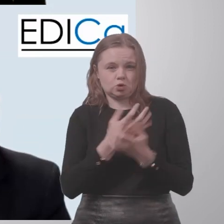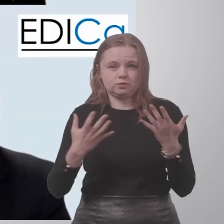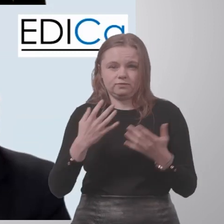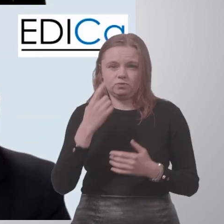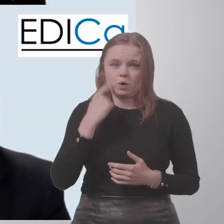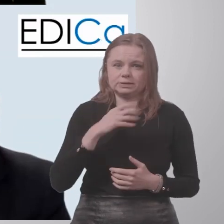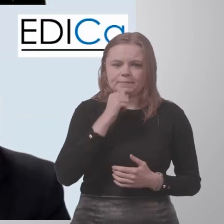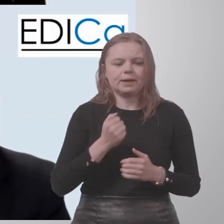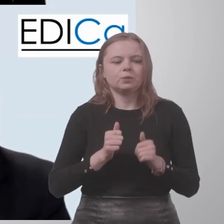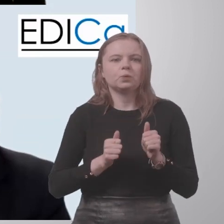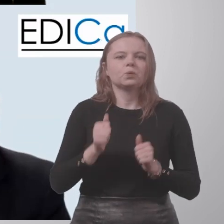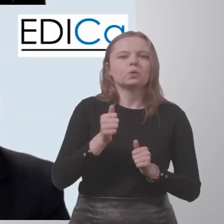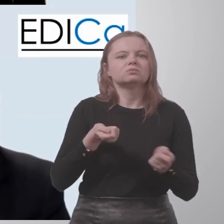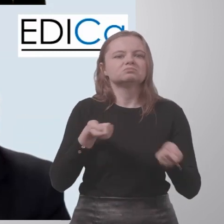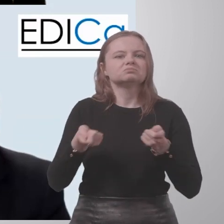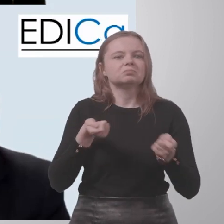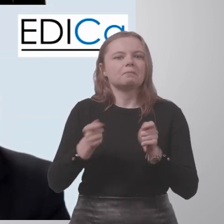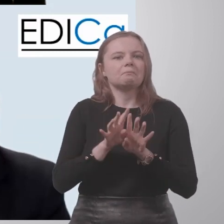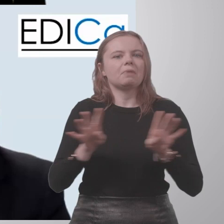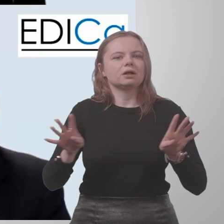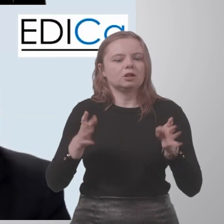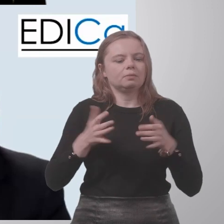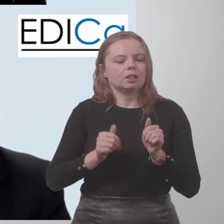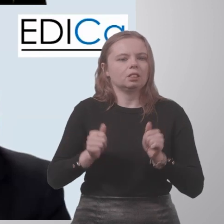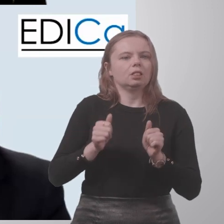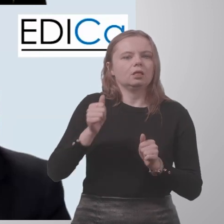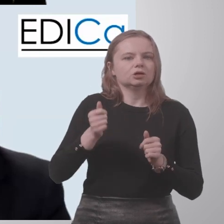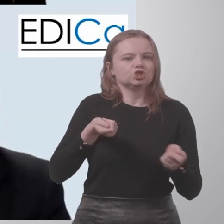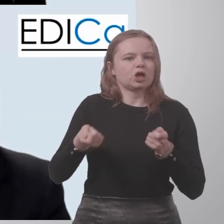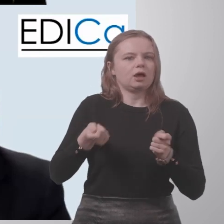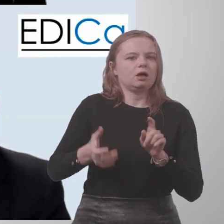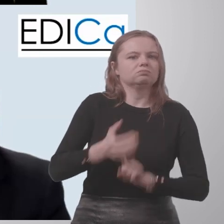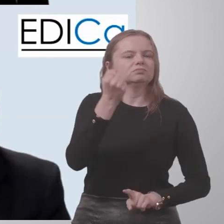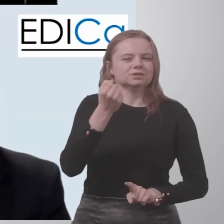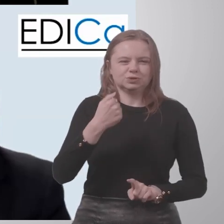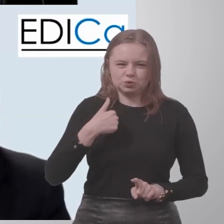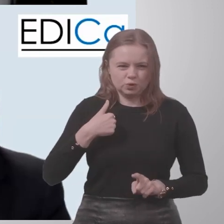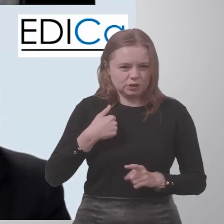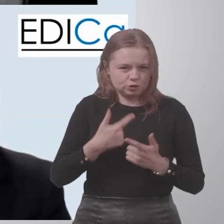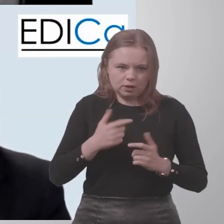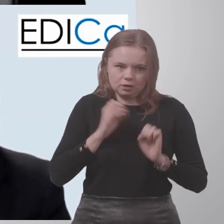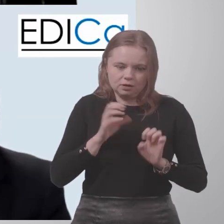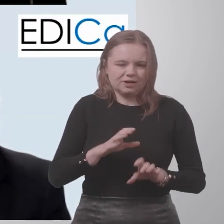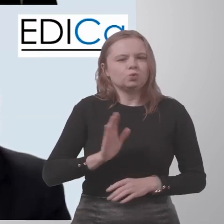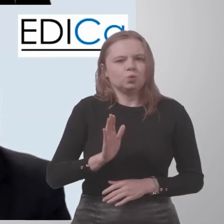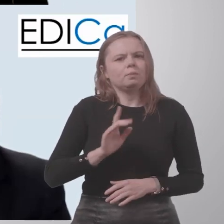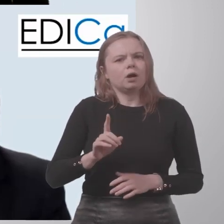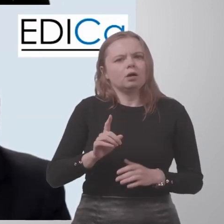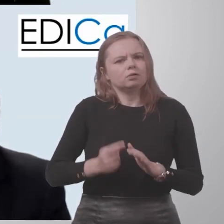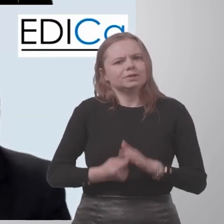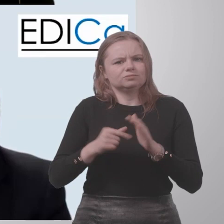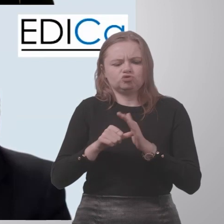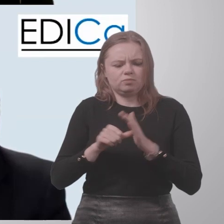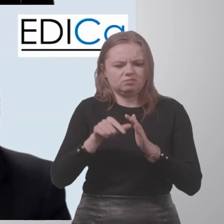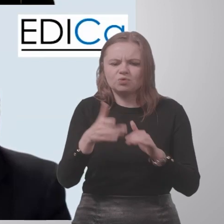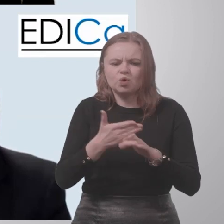panels progress to chair off the back of it. So I won't get into too much detail, but my main problem with it is it doesn't work. And so